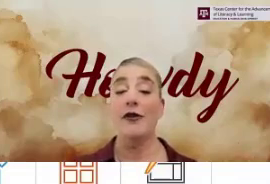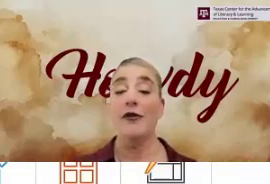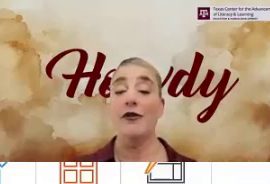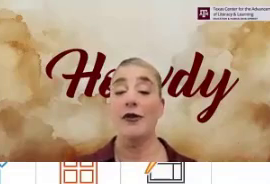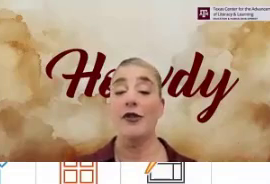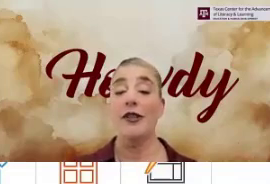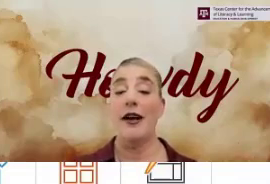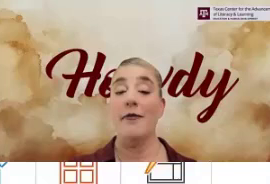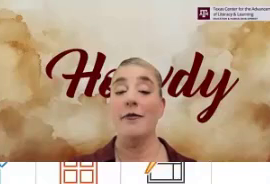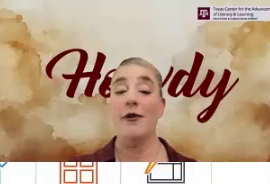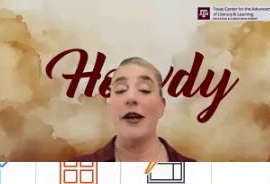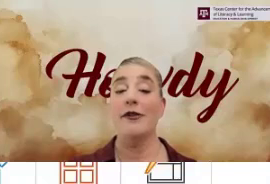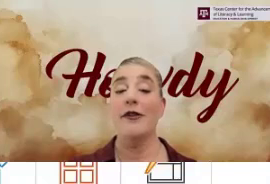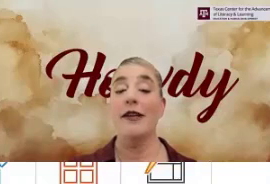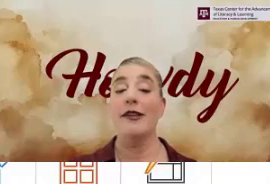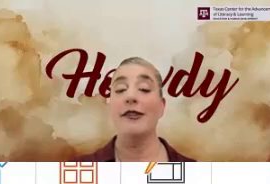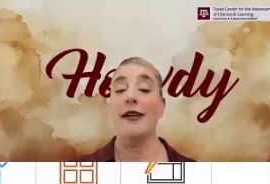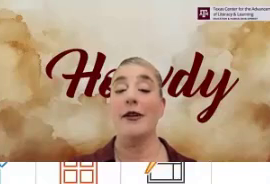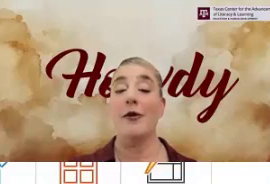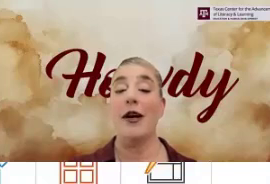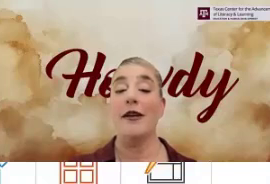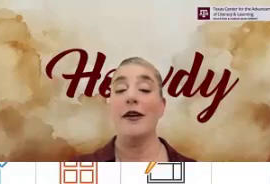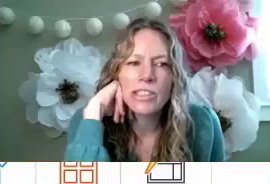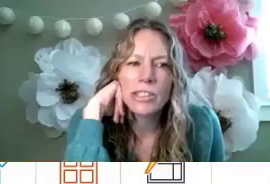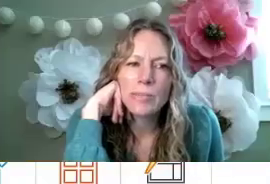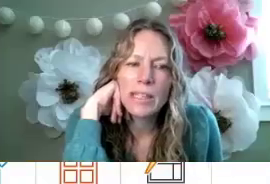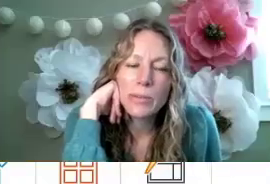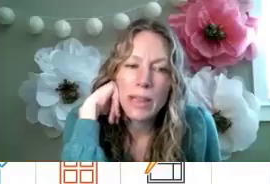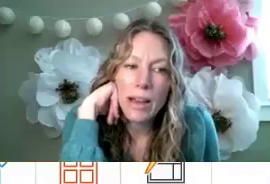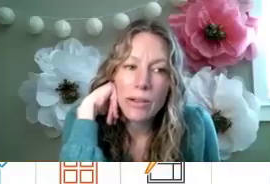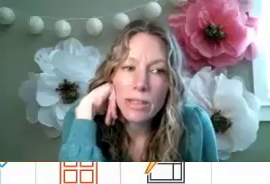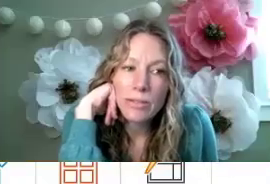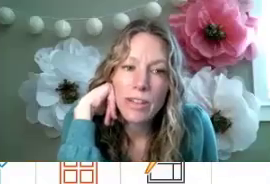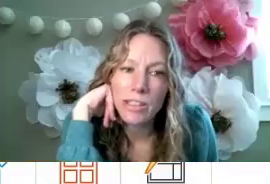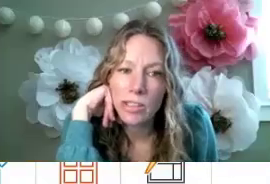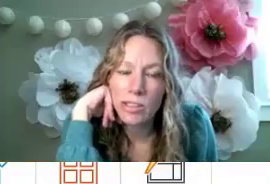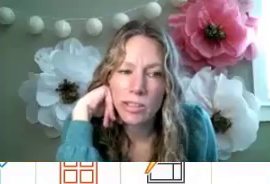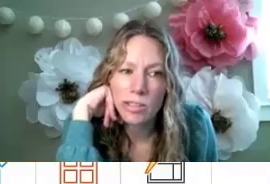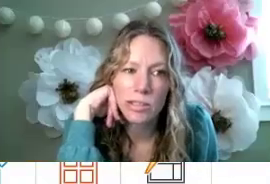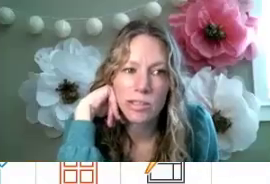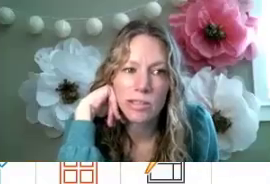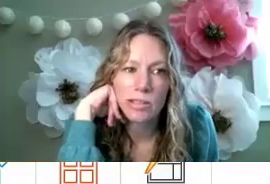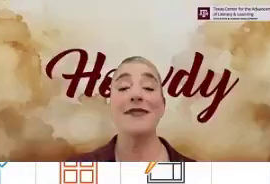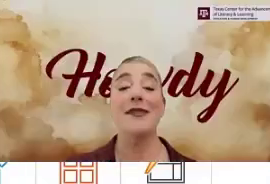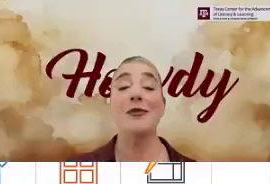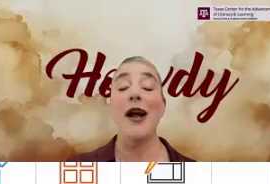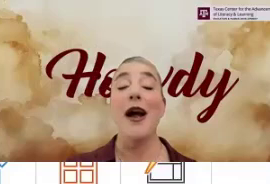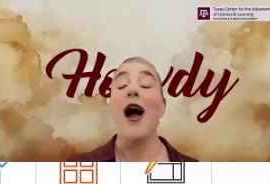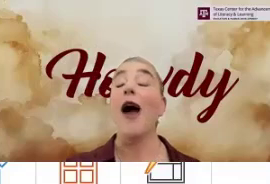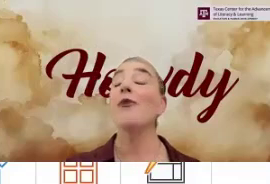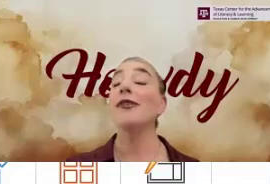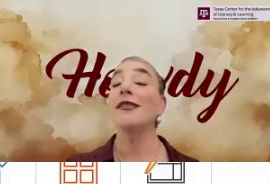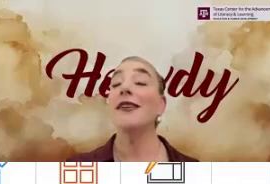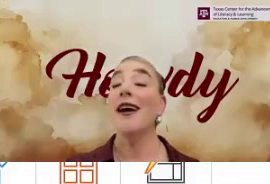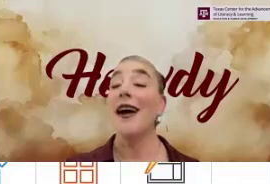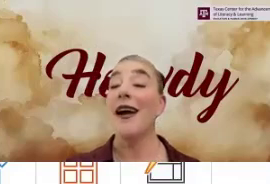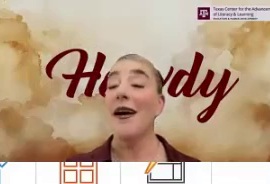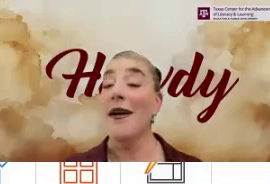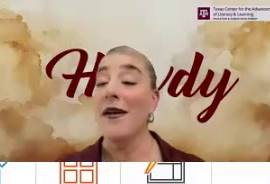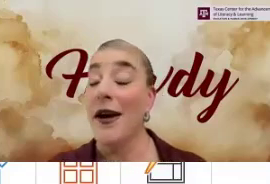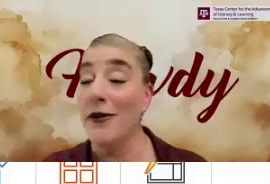a useful first step. Okay, so that's exactly right. Sans just means without in French. That's right. I